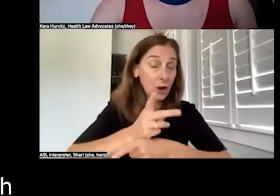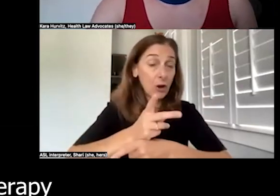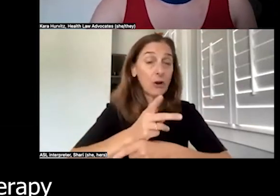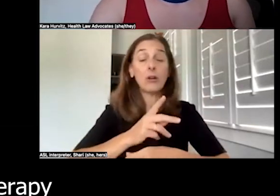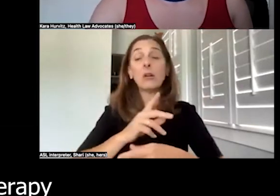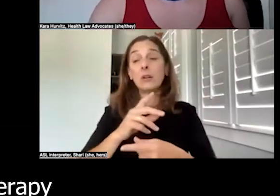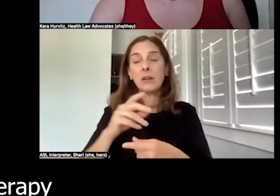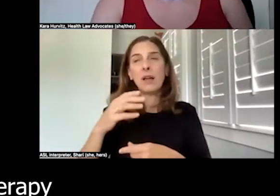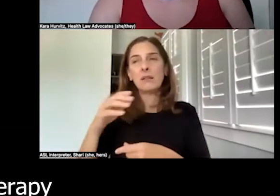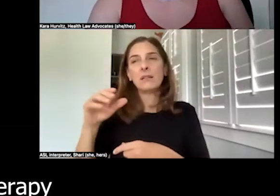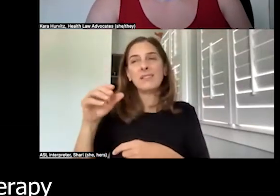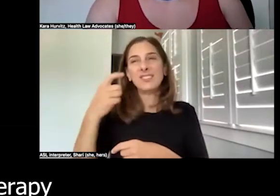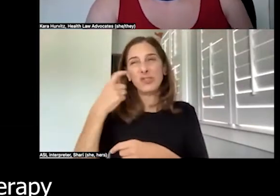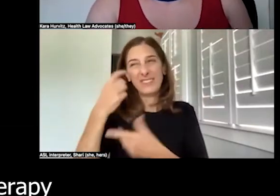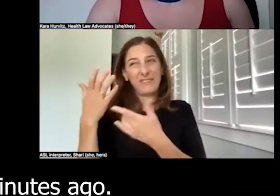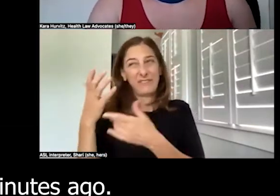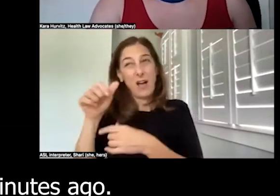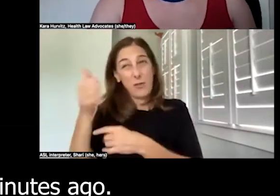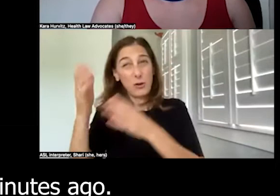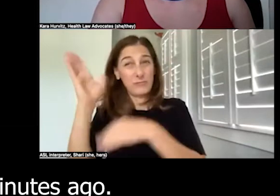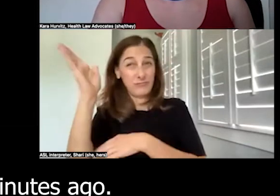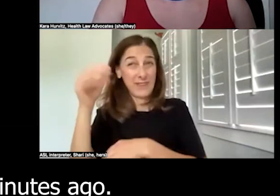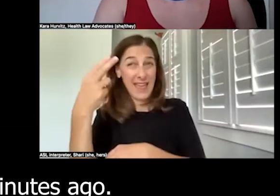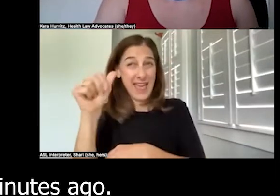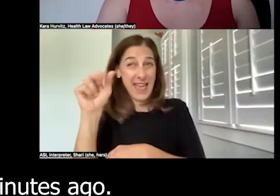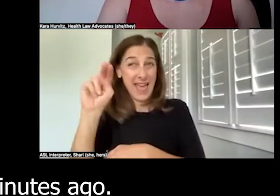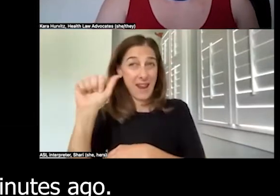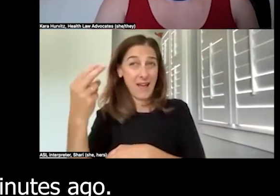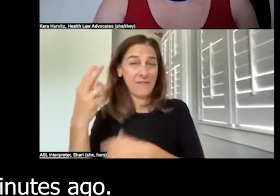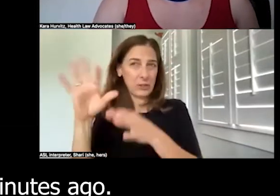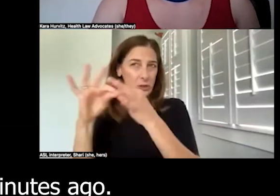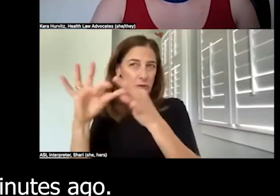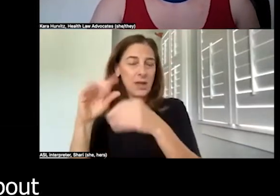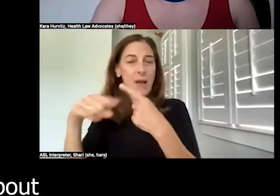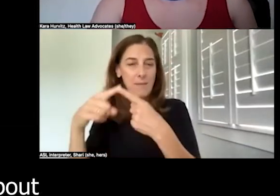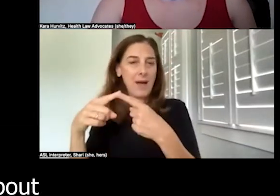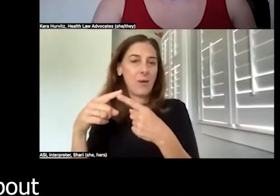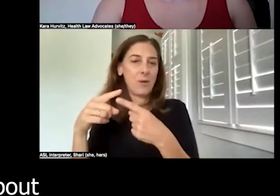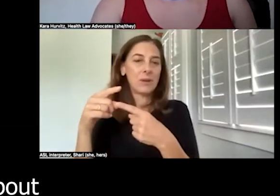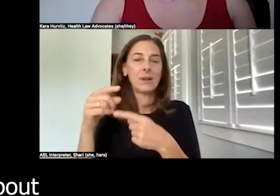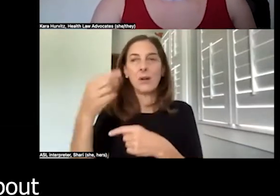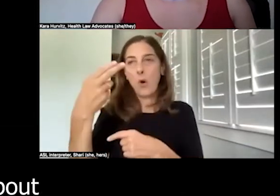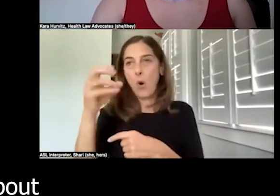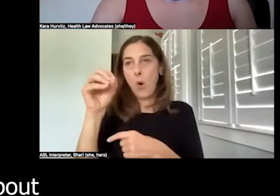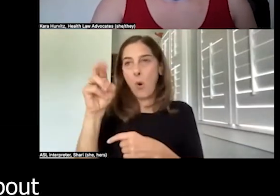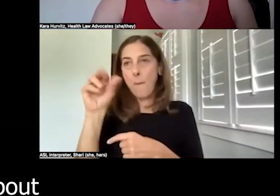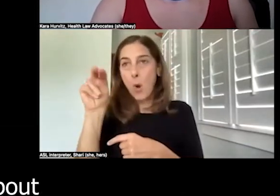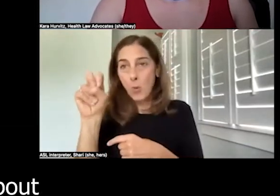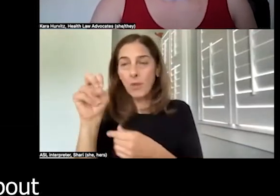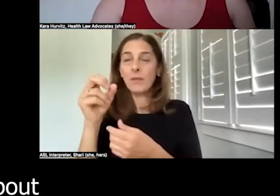colleague Hannah touched on hormone therapy and puberty blockers a few minutes ago. We might be talking